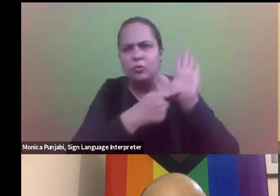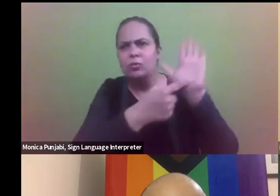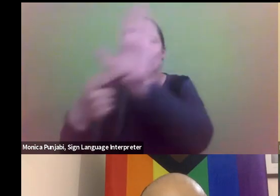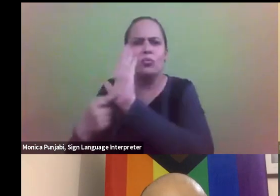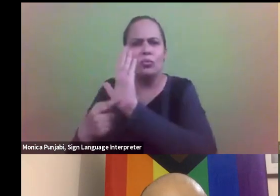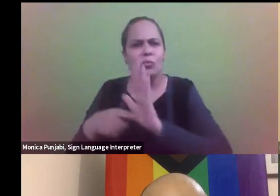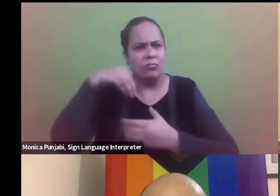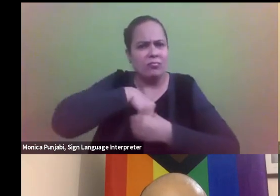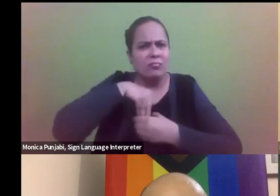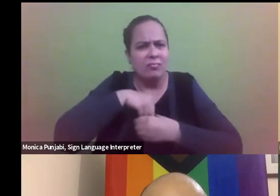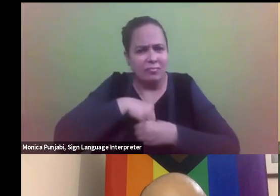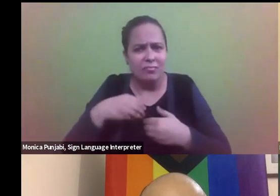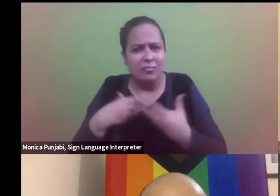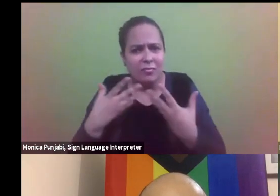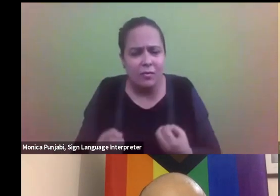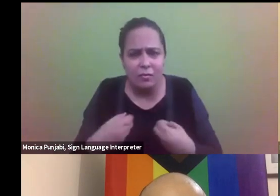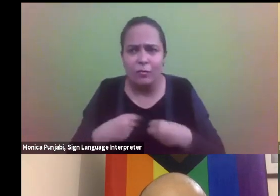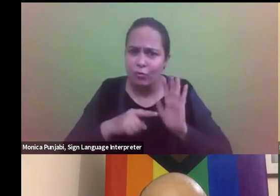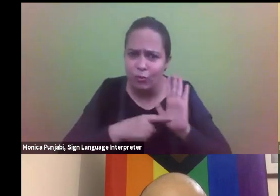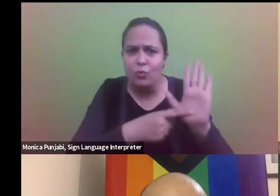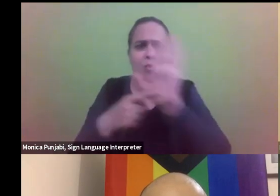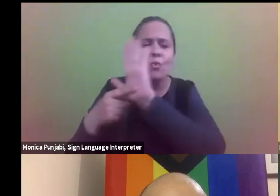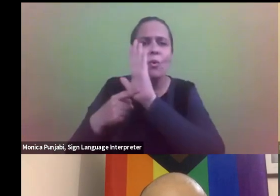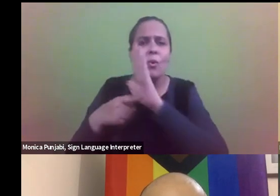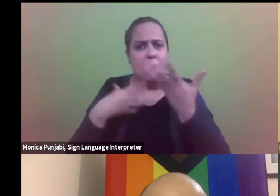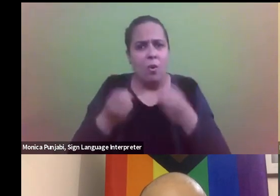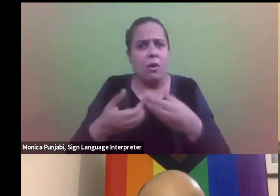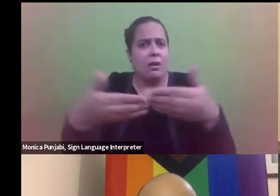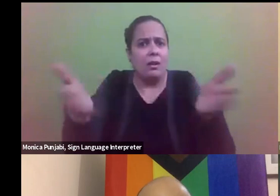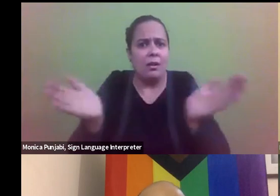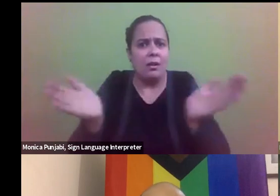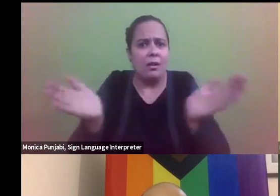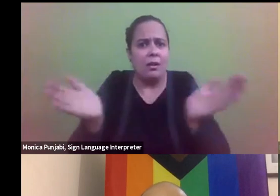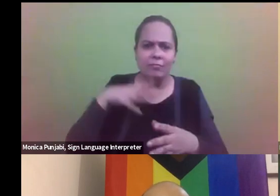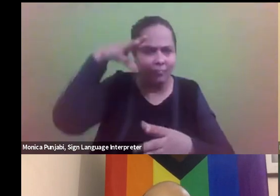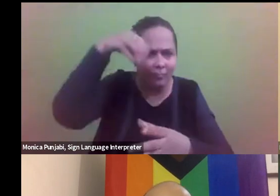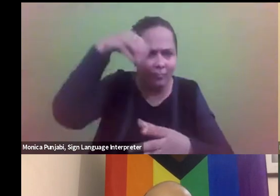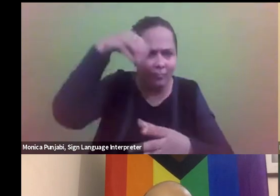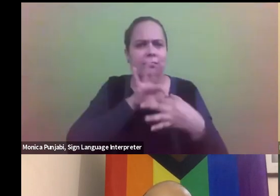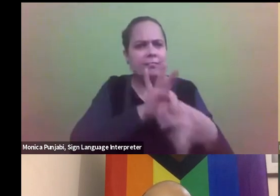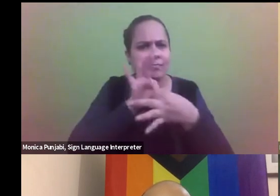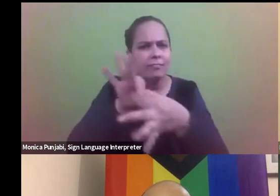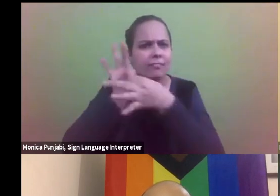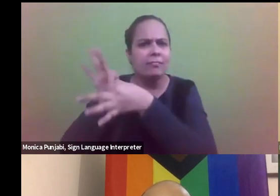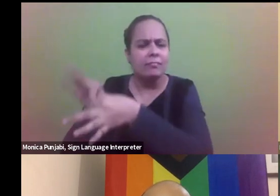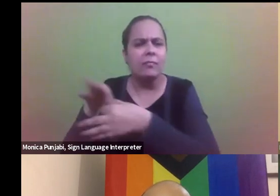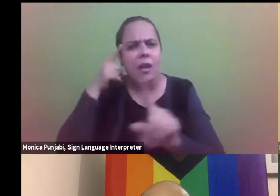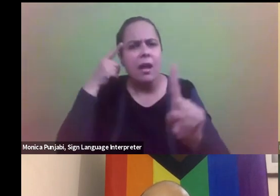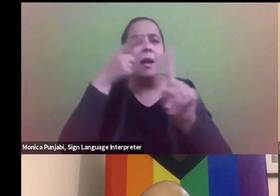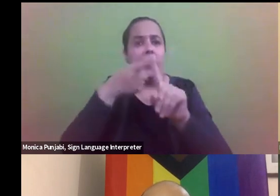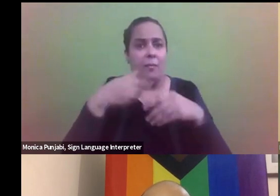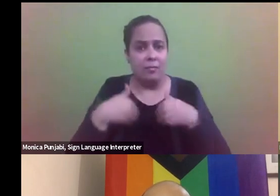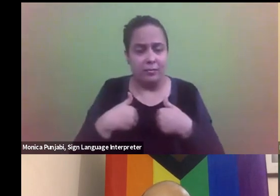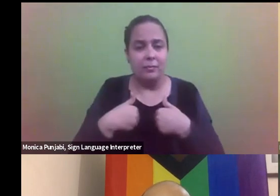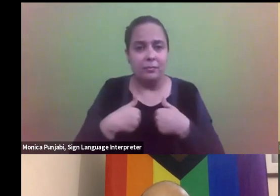I think wanting to connect to, wanting to have a community around, having to show something for